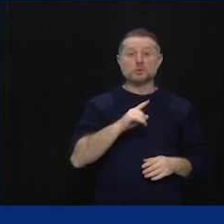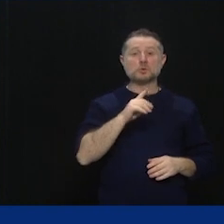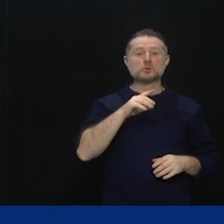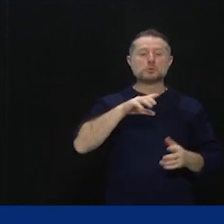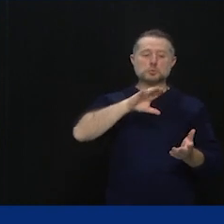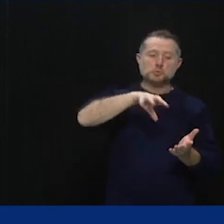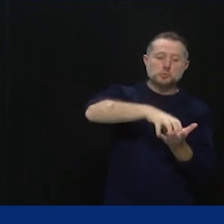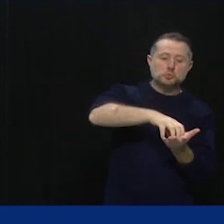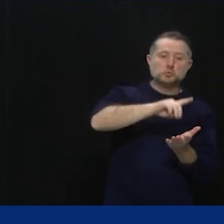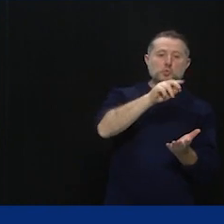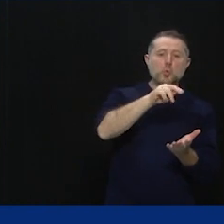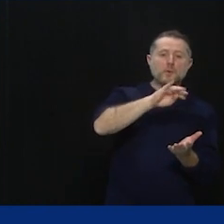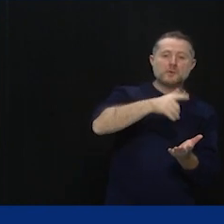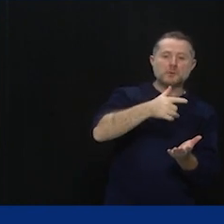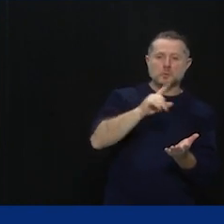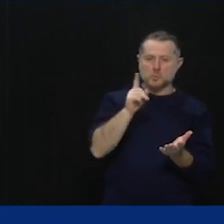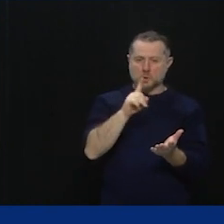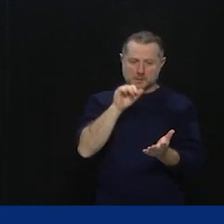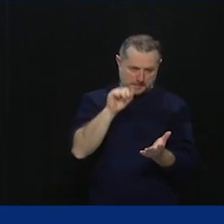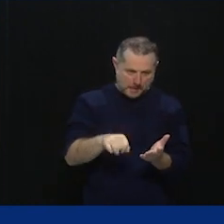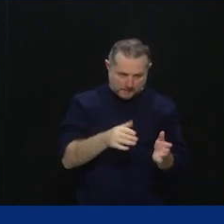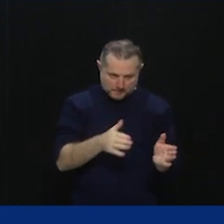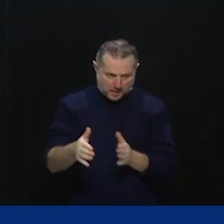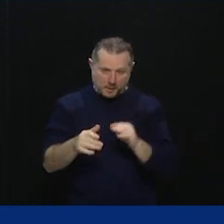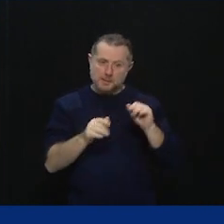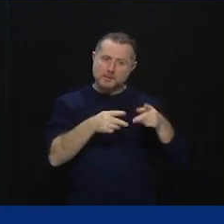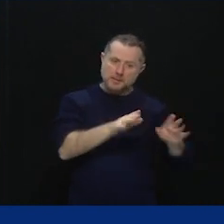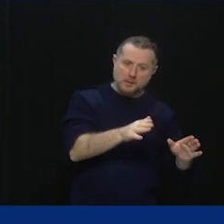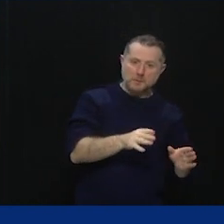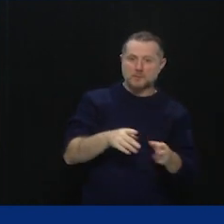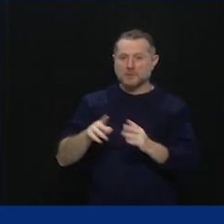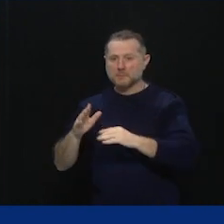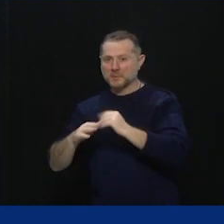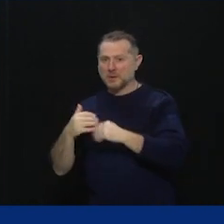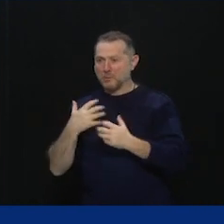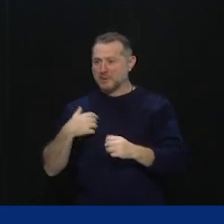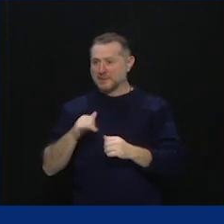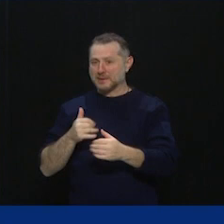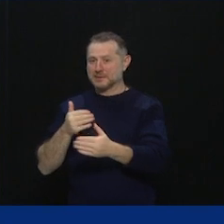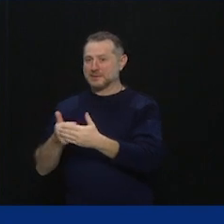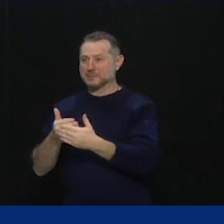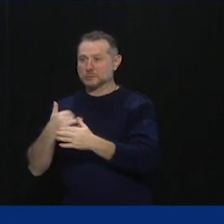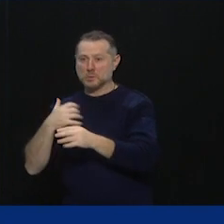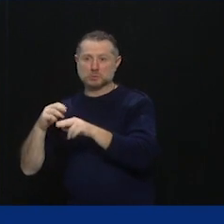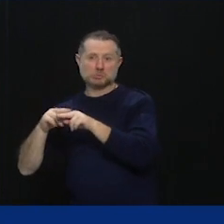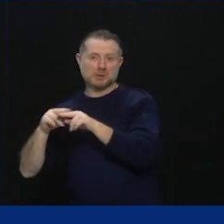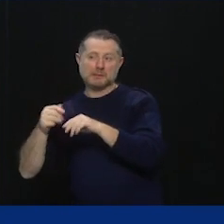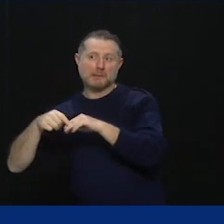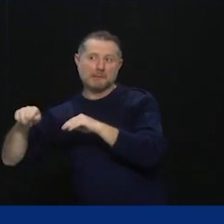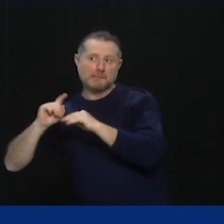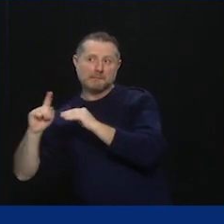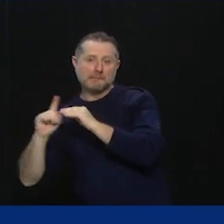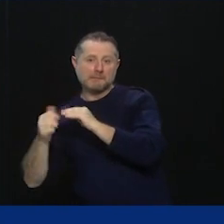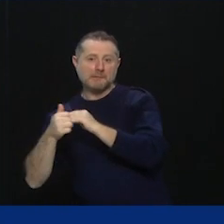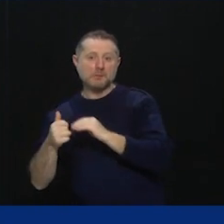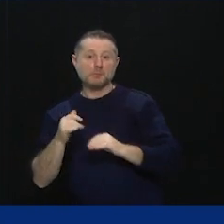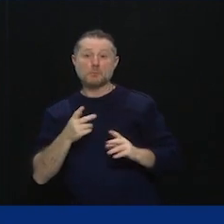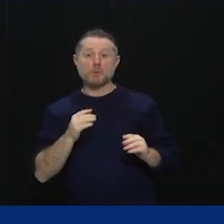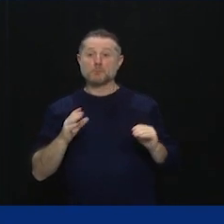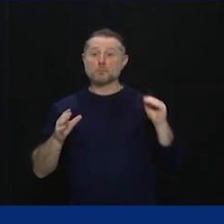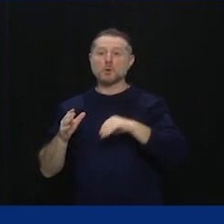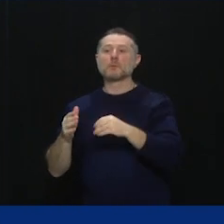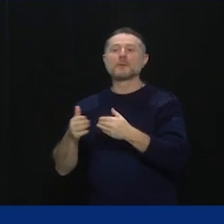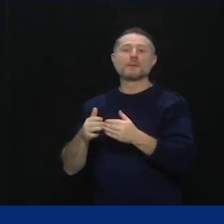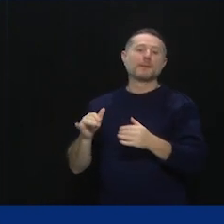So let's put uses near the train station that also nobody wants to live near, right? So we'll put, heavy industrial and printing machines and truck